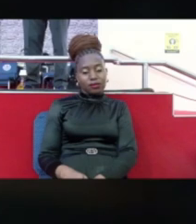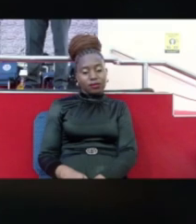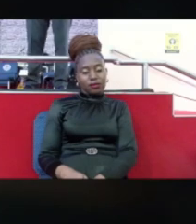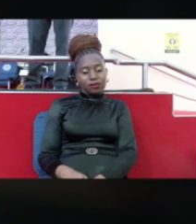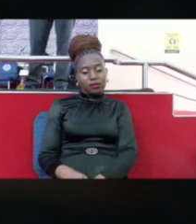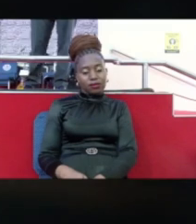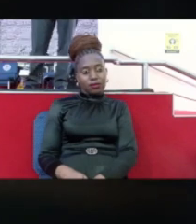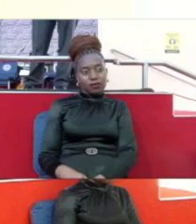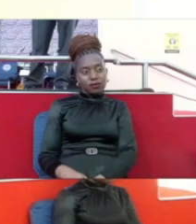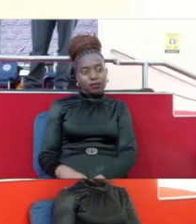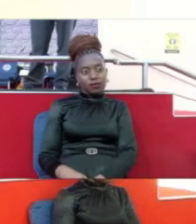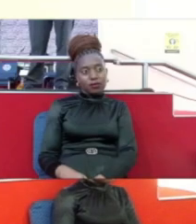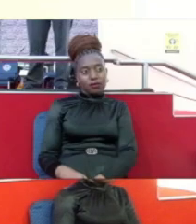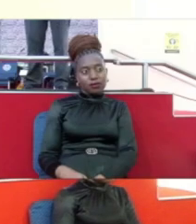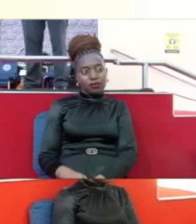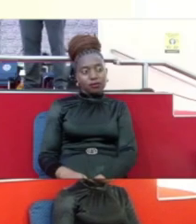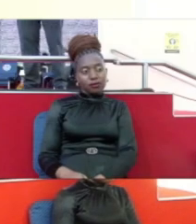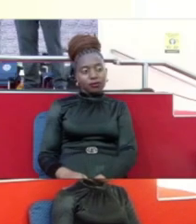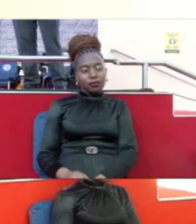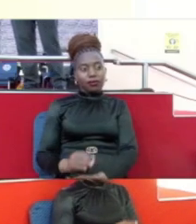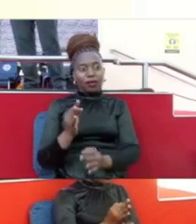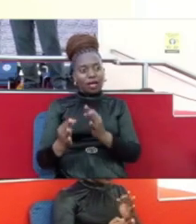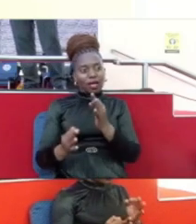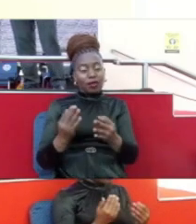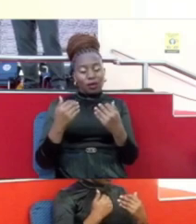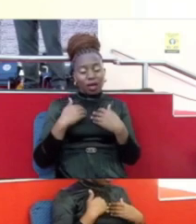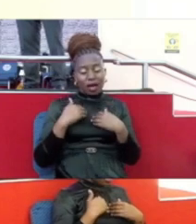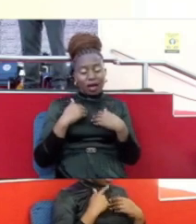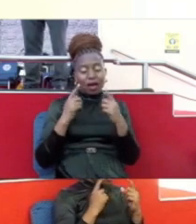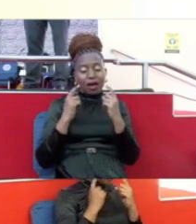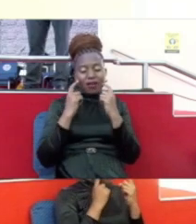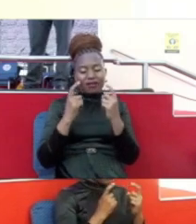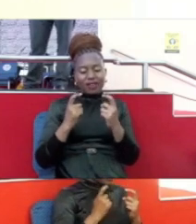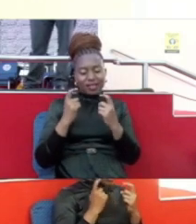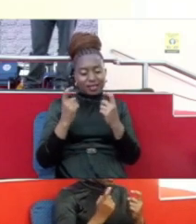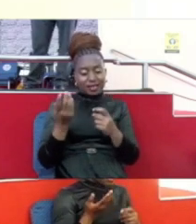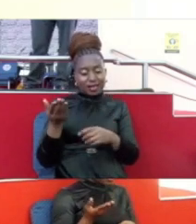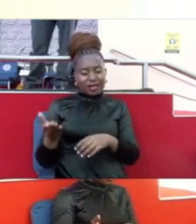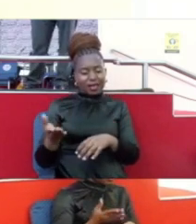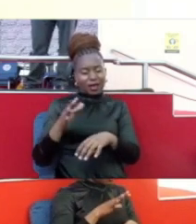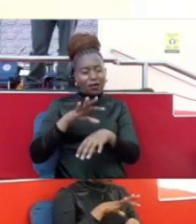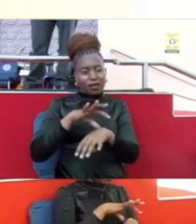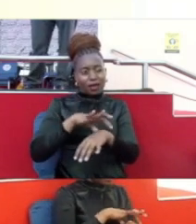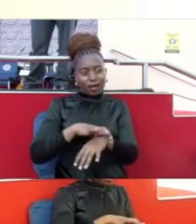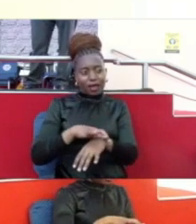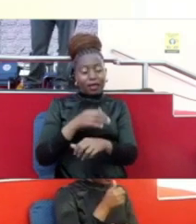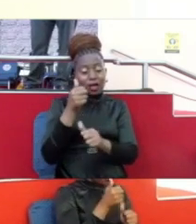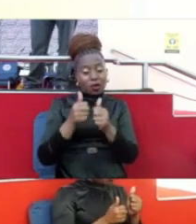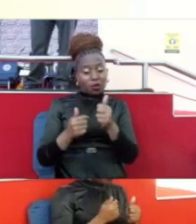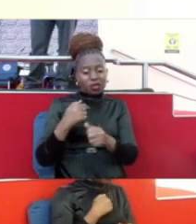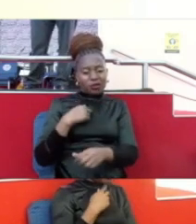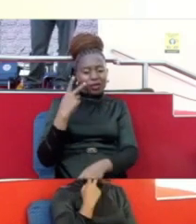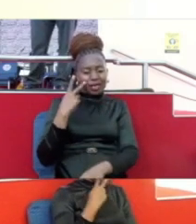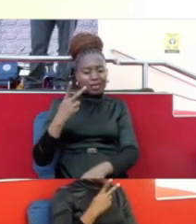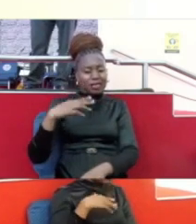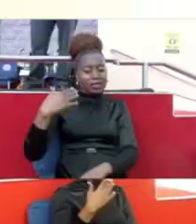if there's a sin in the earth kama kuna dhambi hapa duniani, that I see most often, ambayo huwa naiona mara nyingi